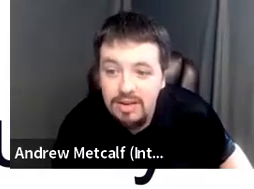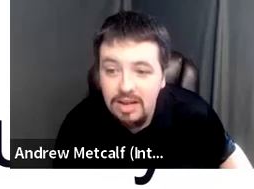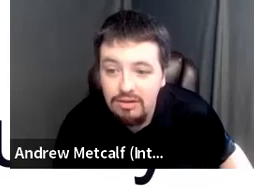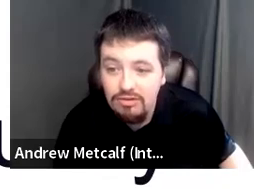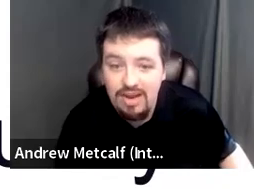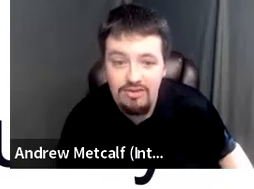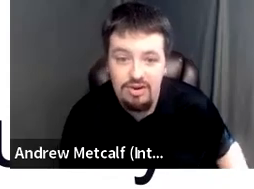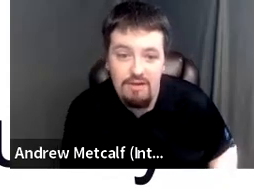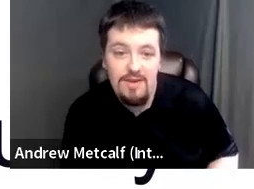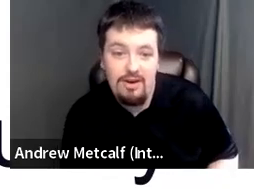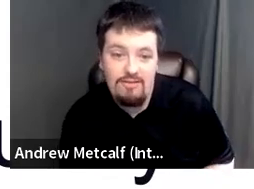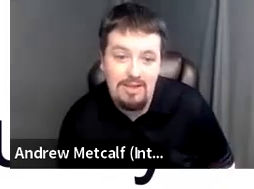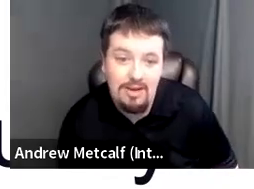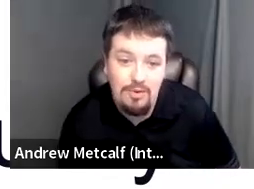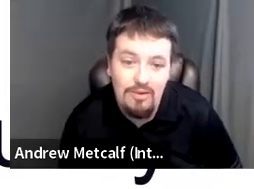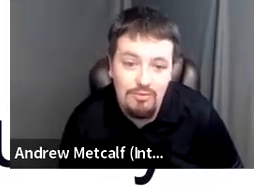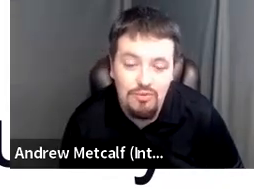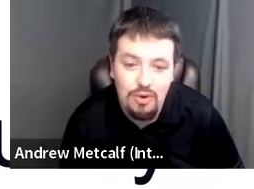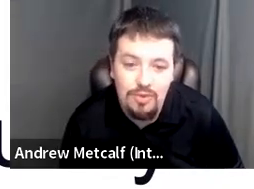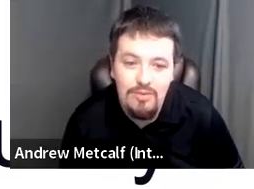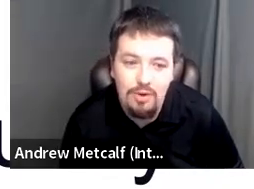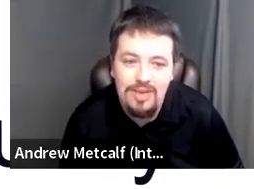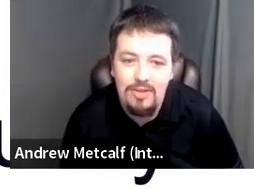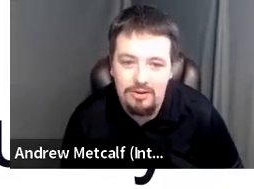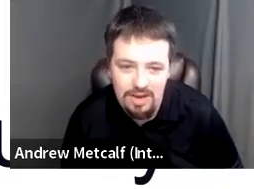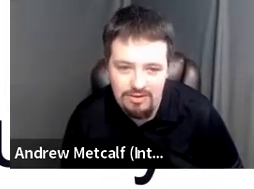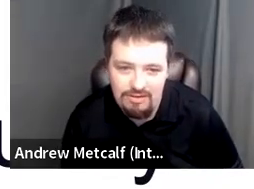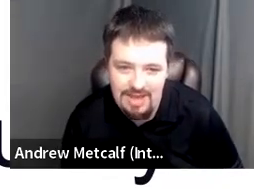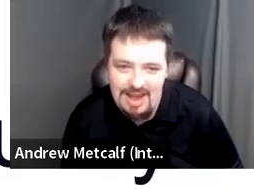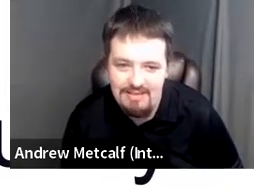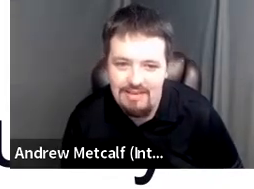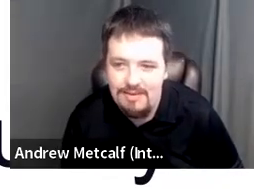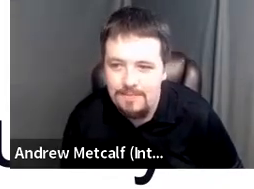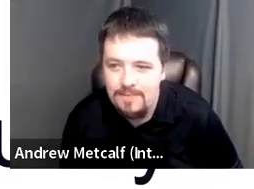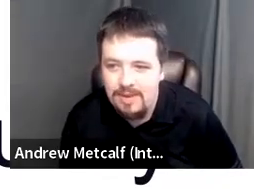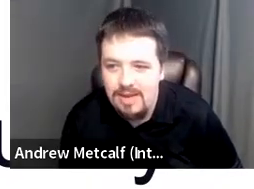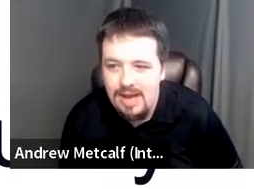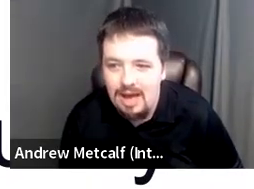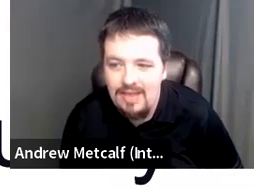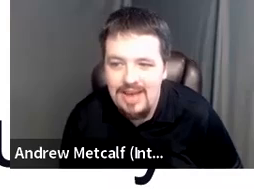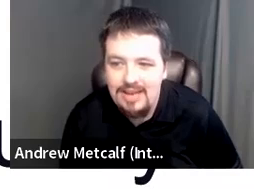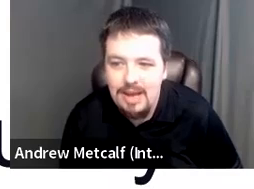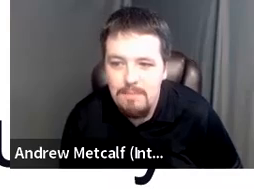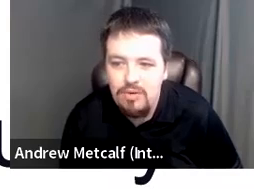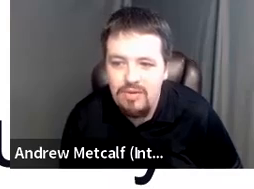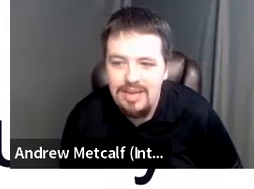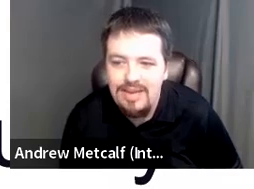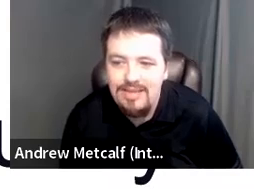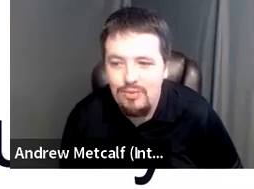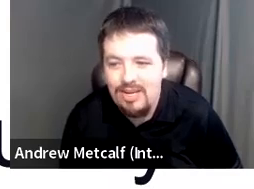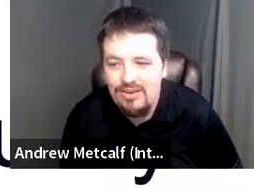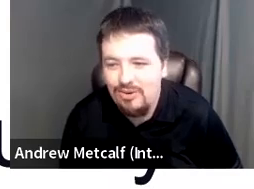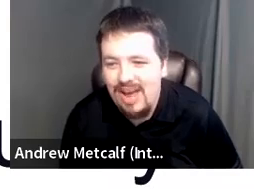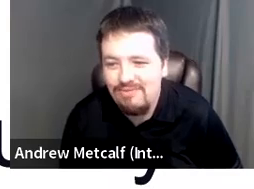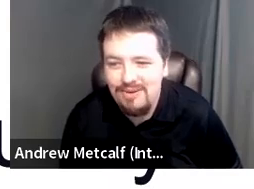recorded illustration of finger spelling, where they wrote down the little pictures of the hands. At that time, mostly